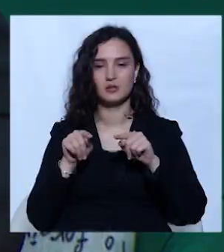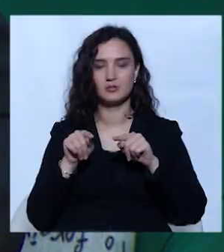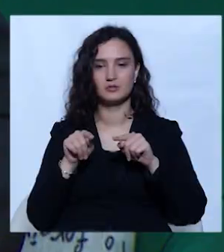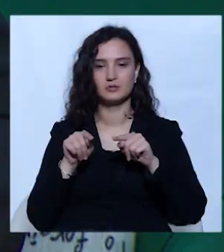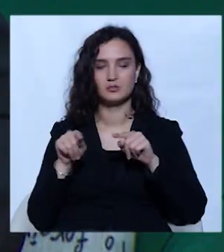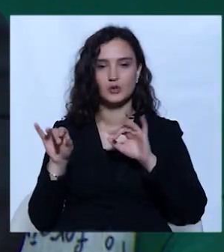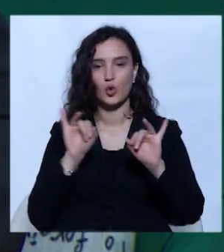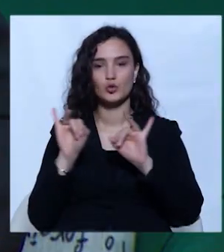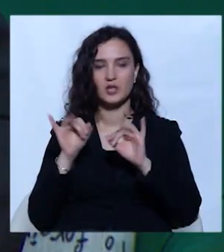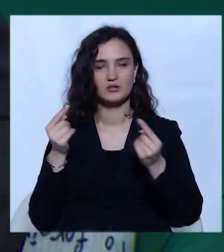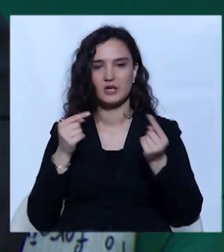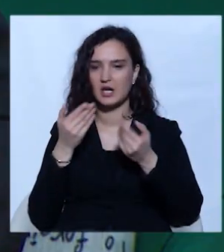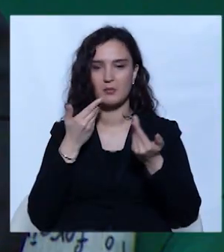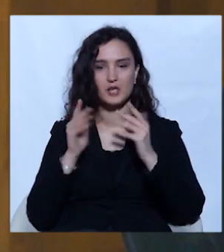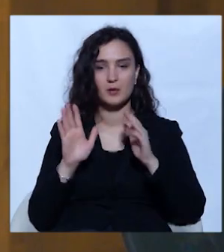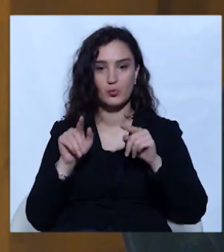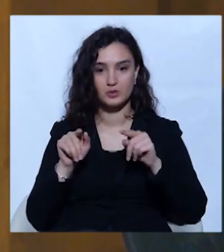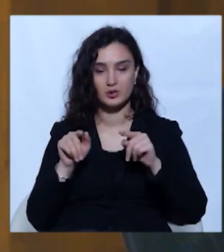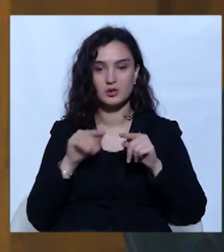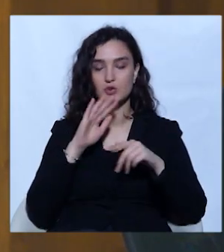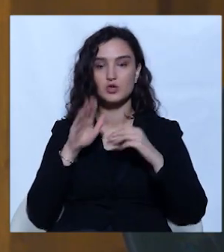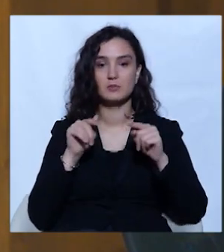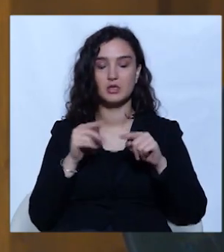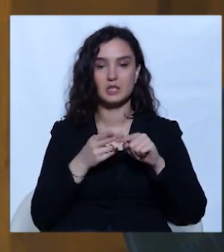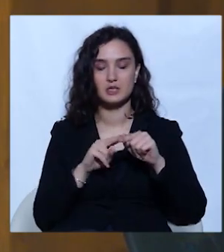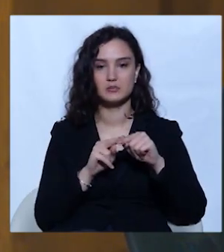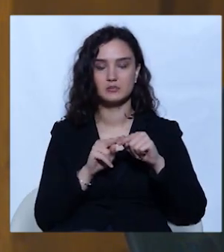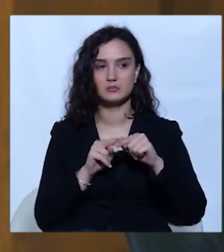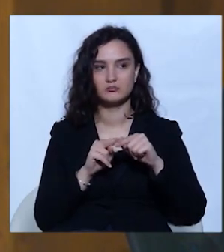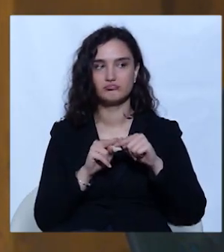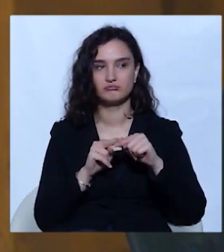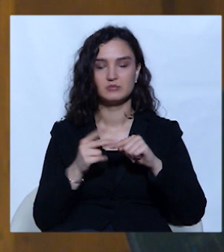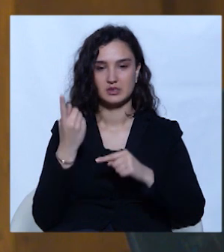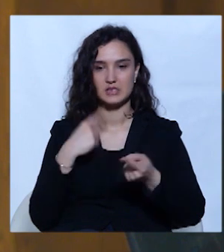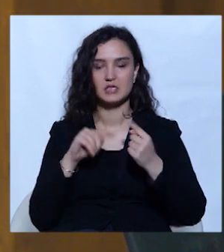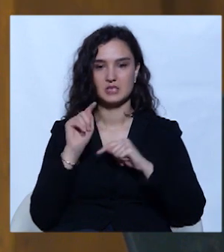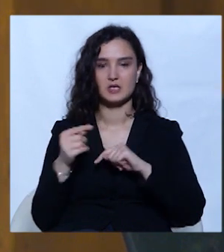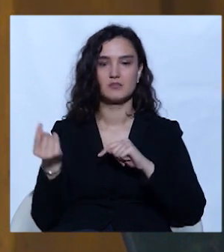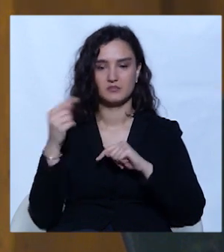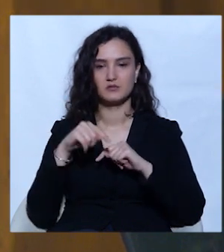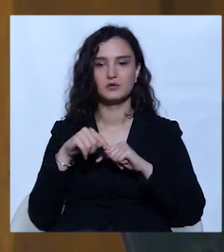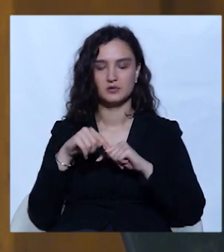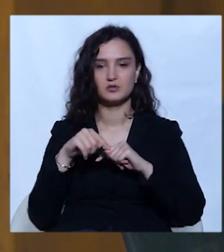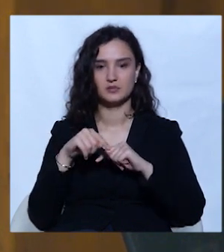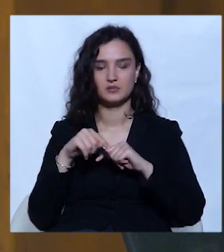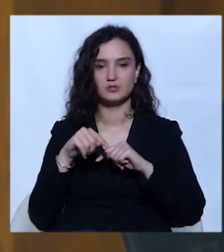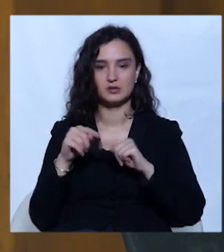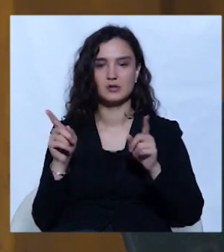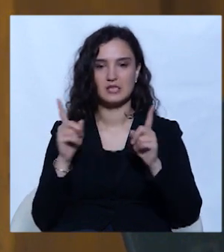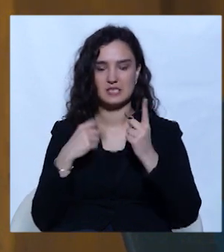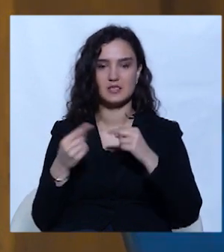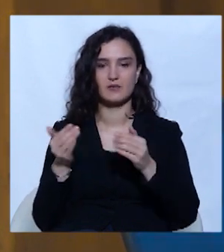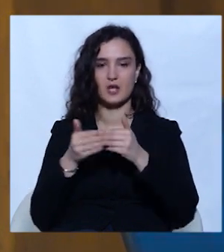They had lost contact with each other throughout the book, and that sacrifice brings them back on the path towards a close